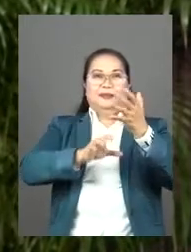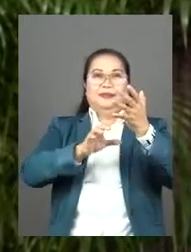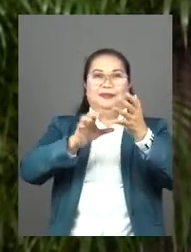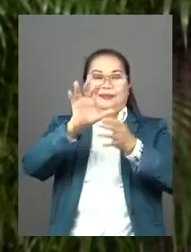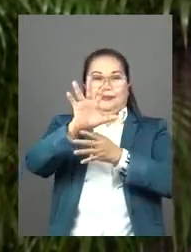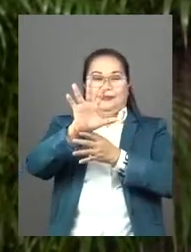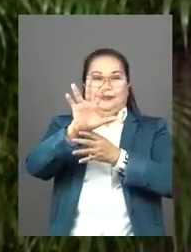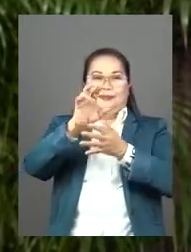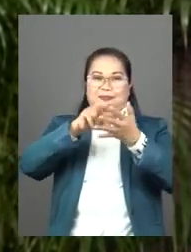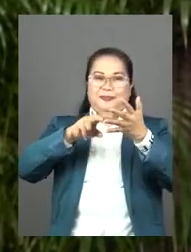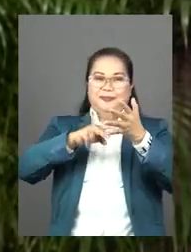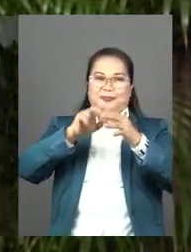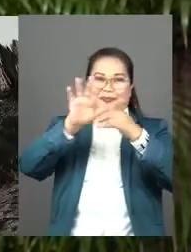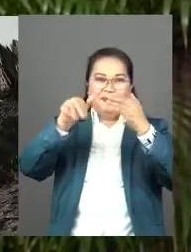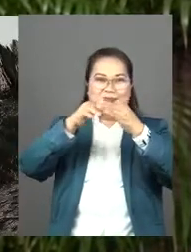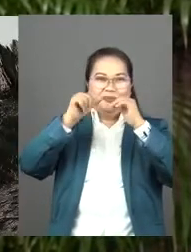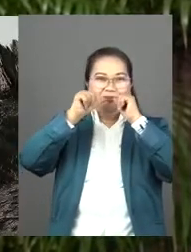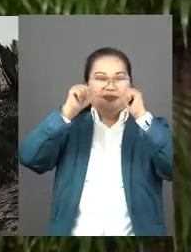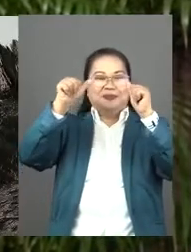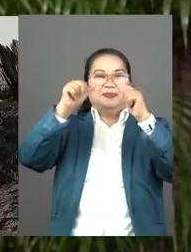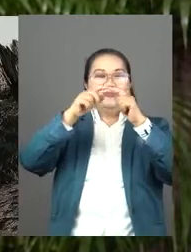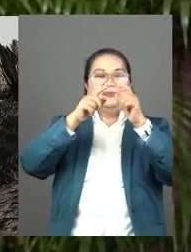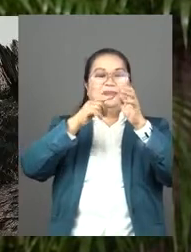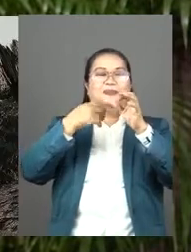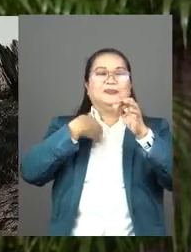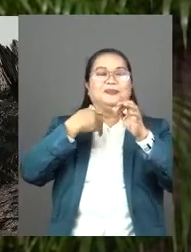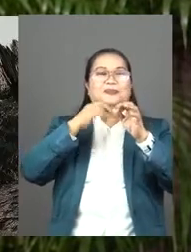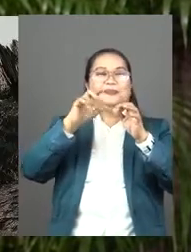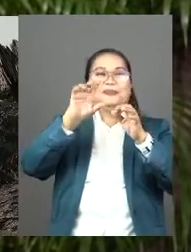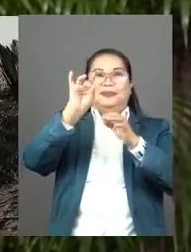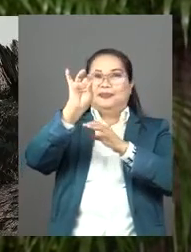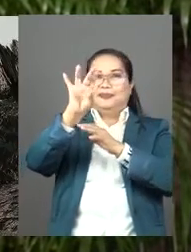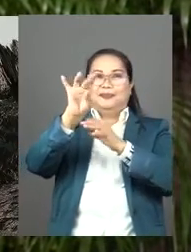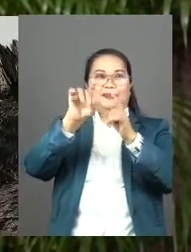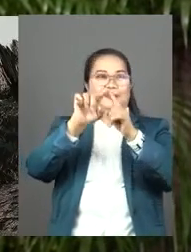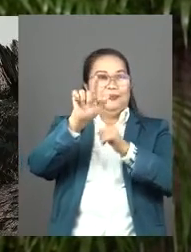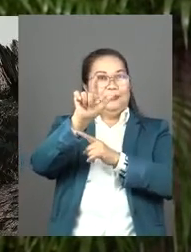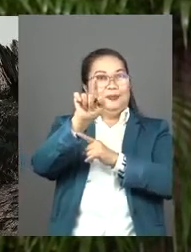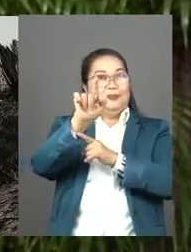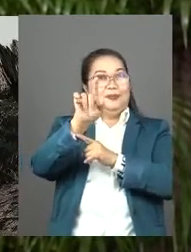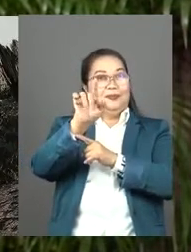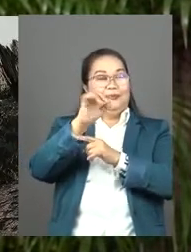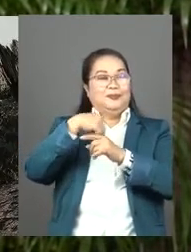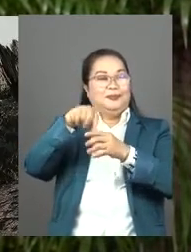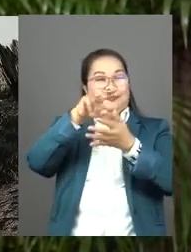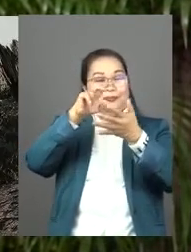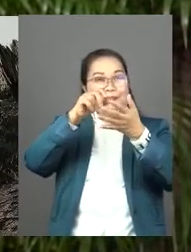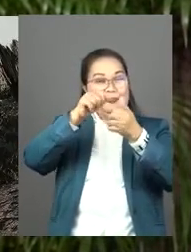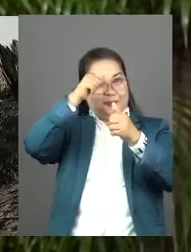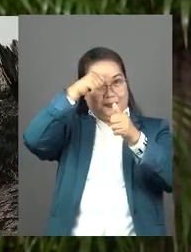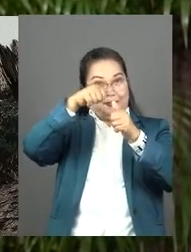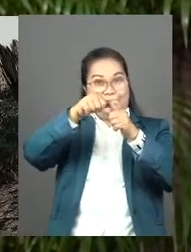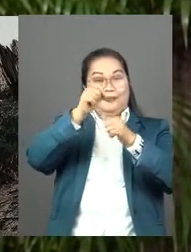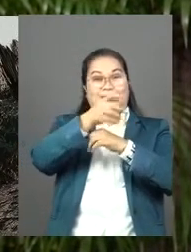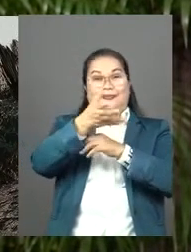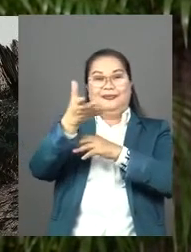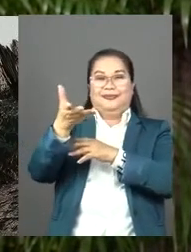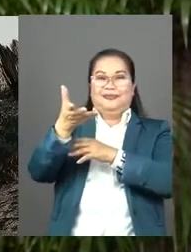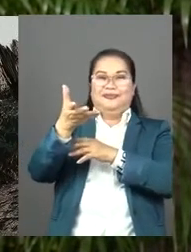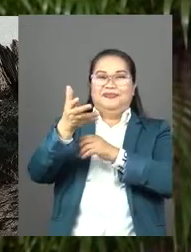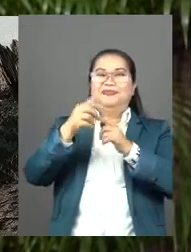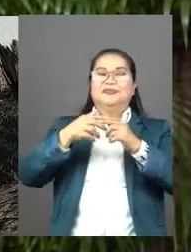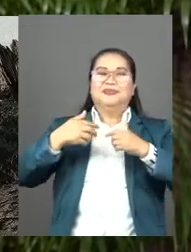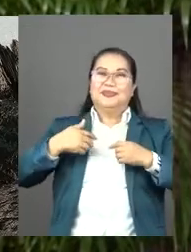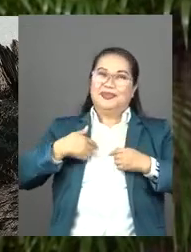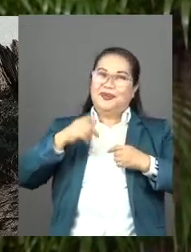and we will read aloud together verses 18 to 21. And while you are doing that, we just like to remind everyone that